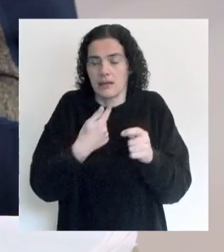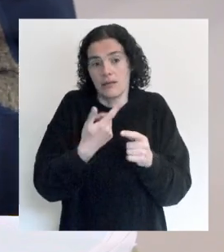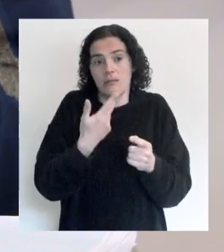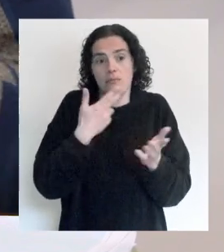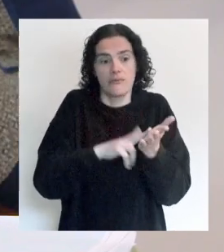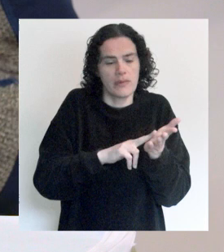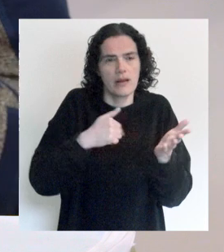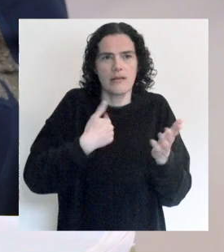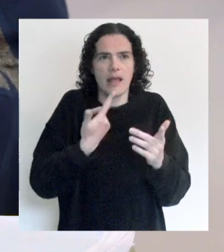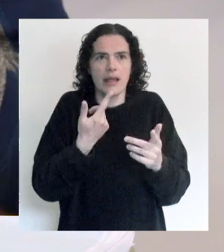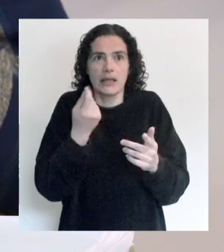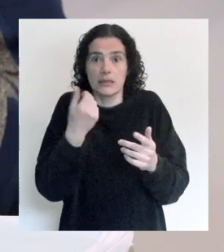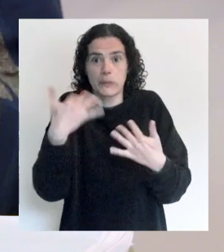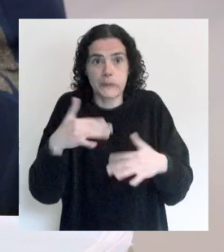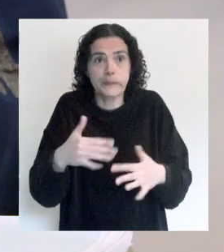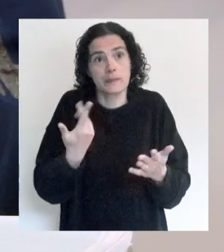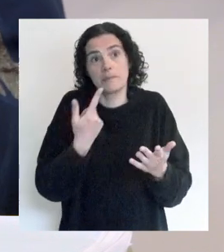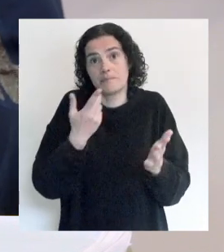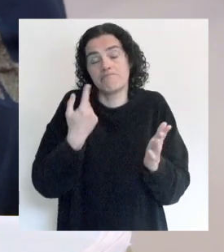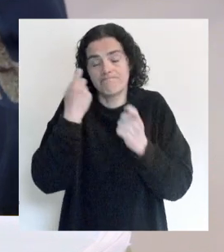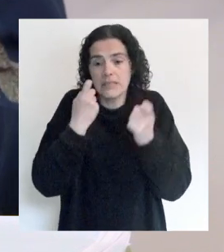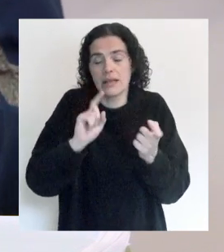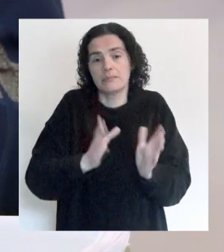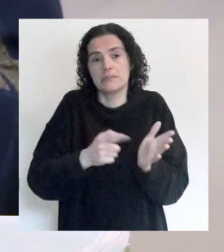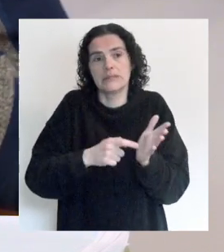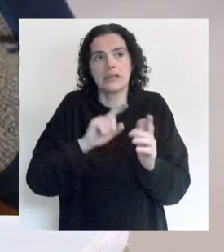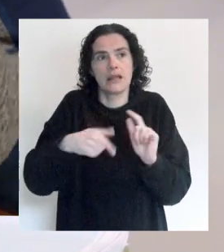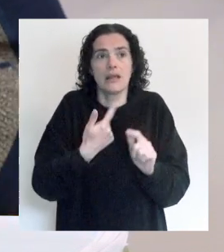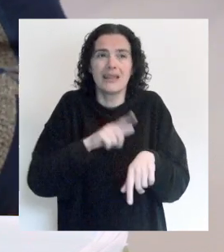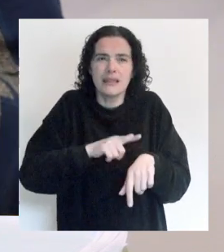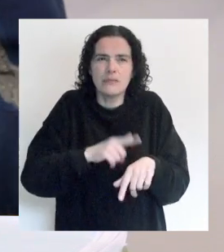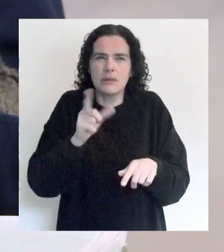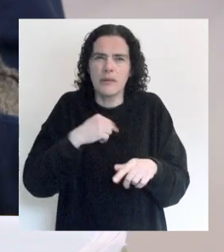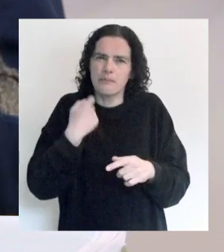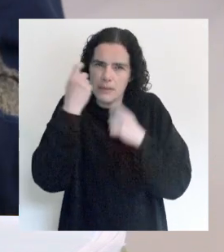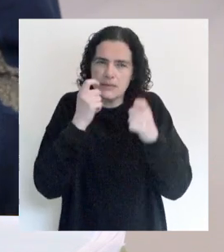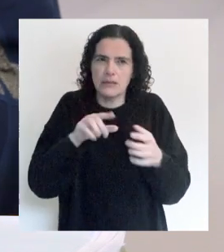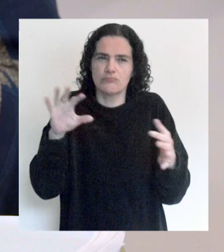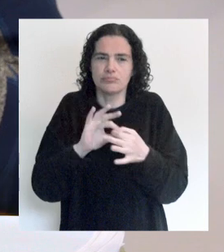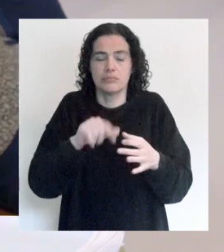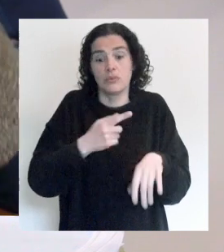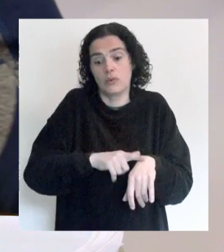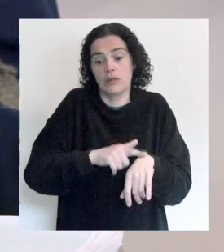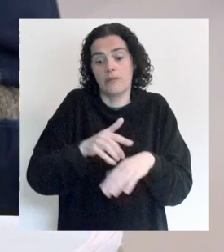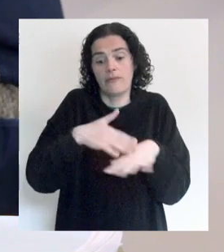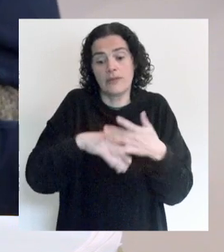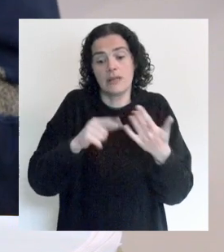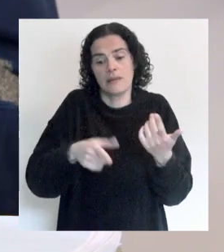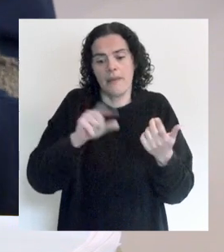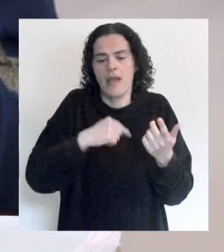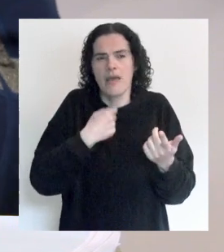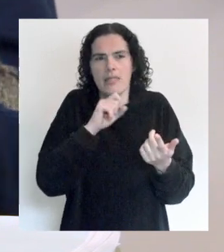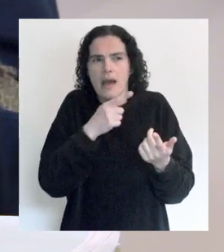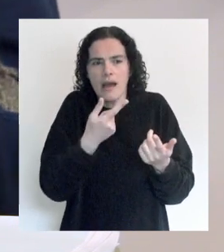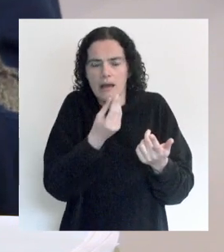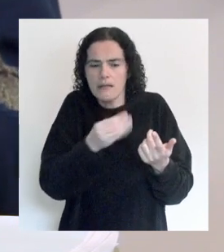are too big to be realized, too expensive to be realized, maybe also too time-intense to be realized. One just hasn't had the time to do them.